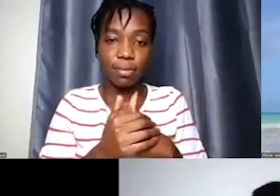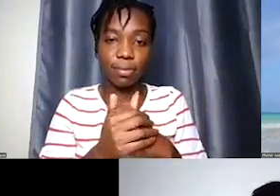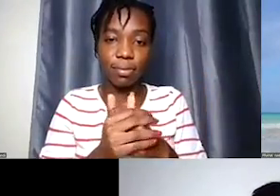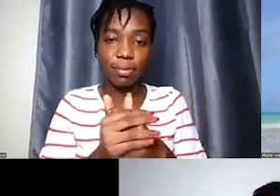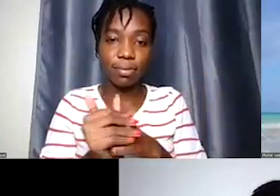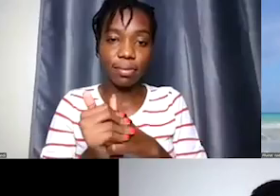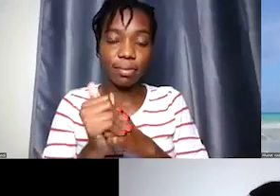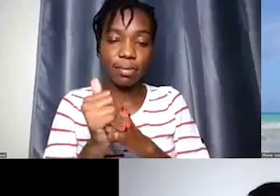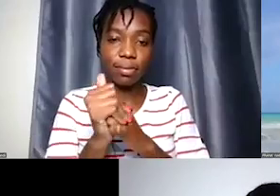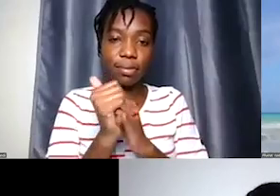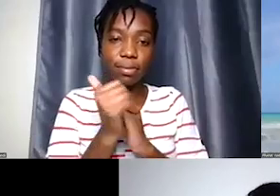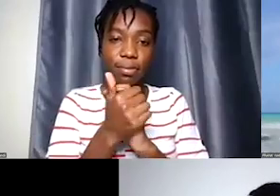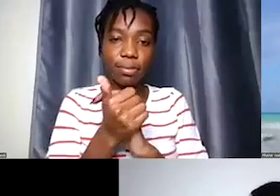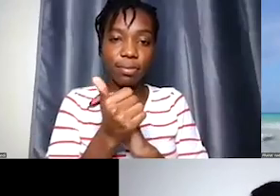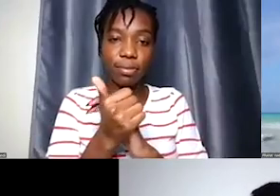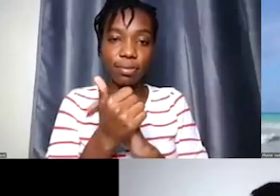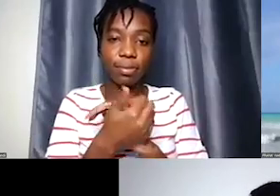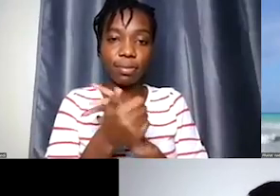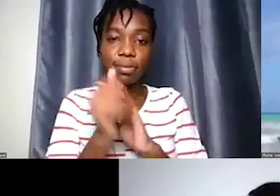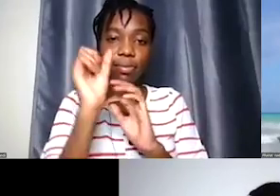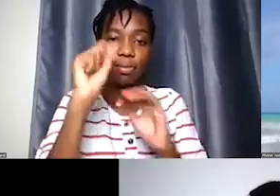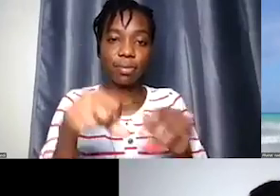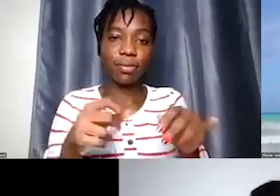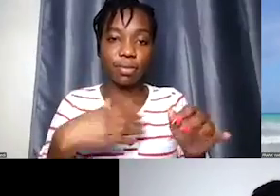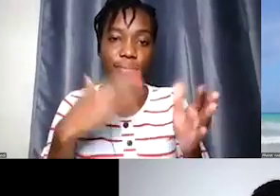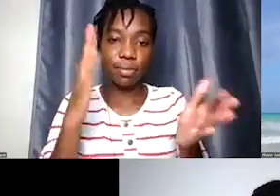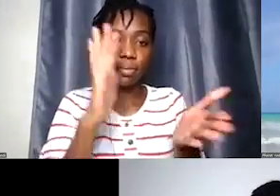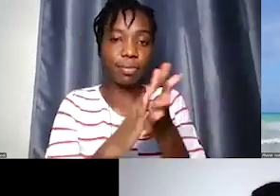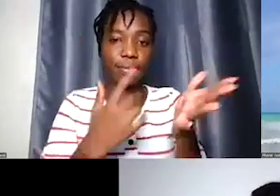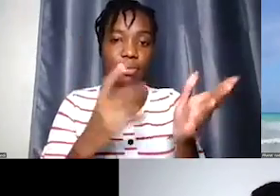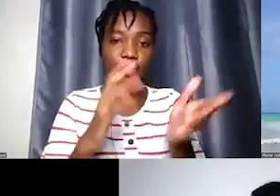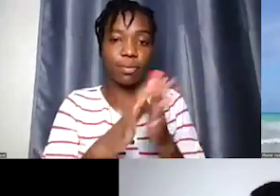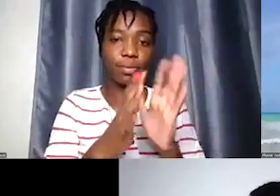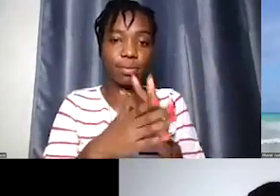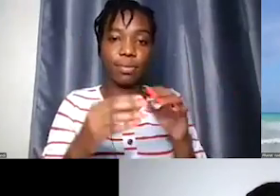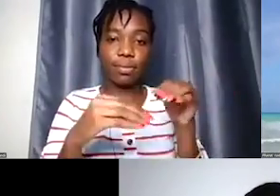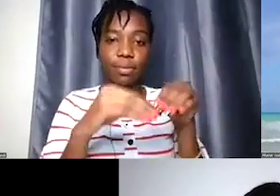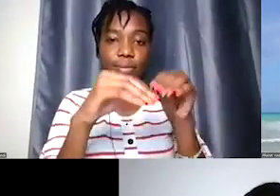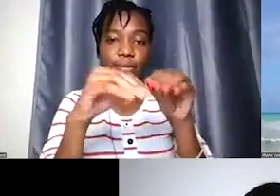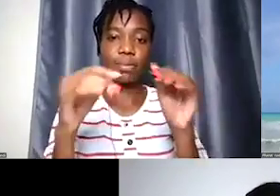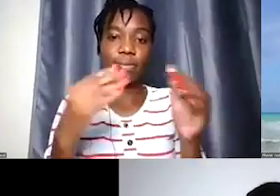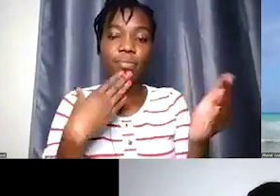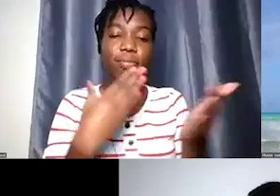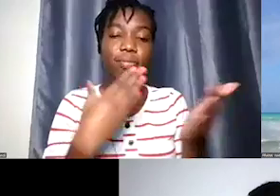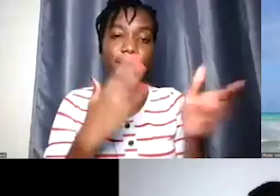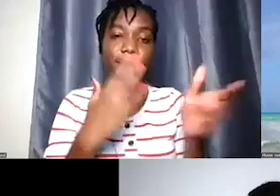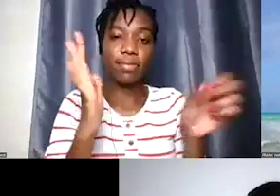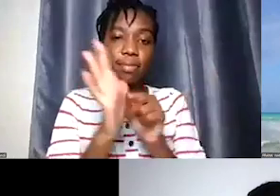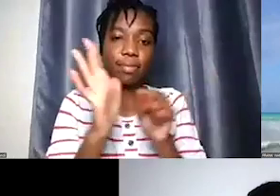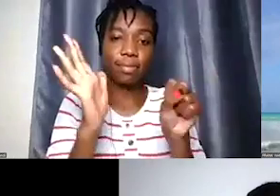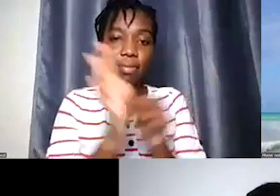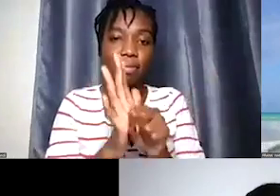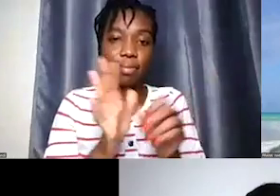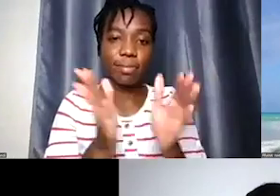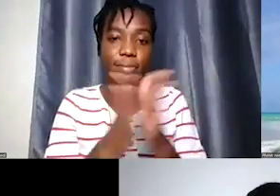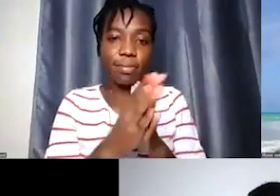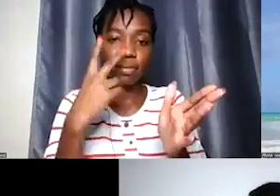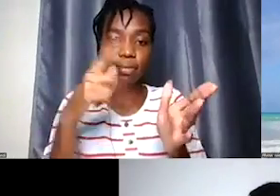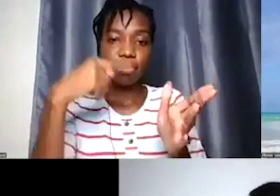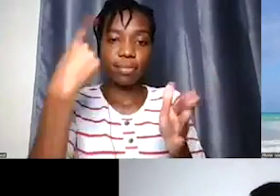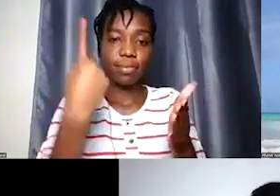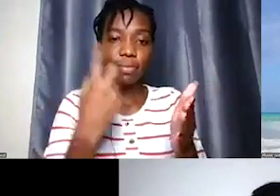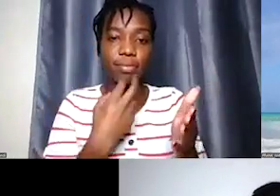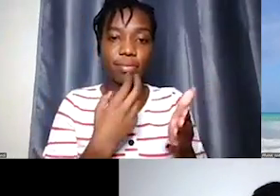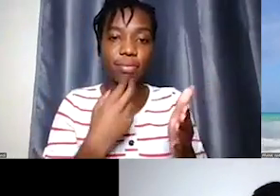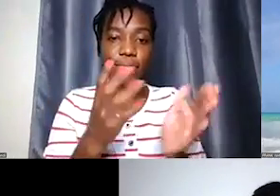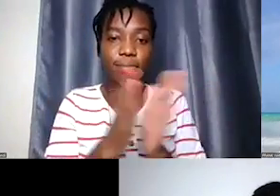of this movement. I am glad that we have become a movement. Thank you so much. And see you next Tuesday. And we will